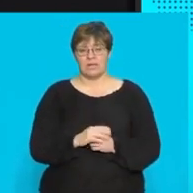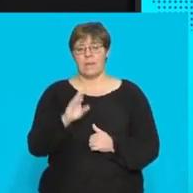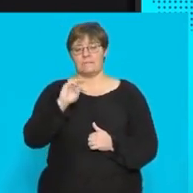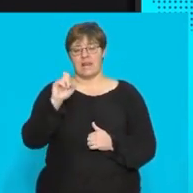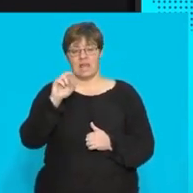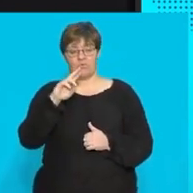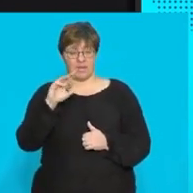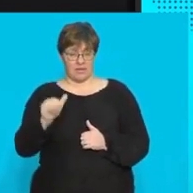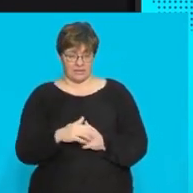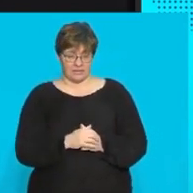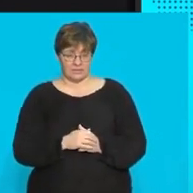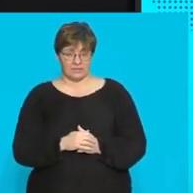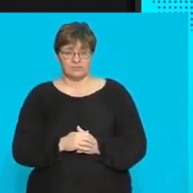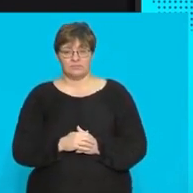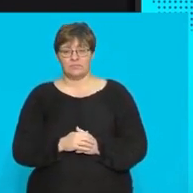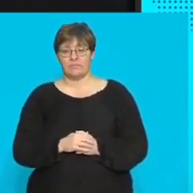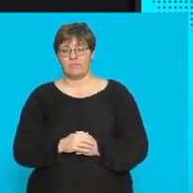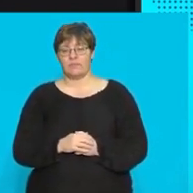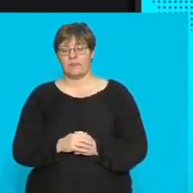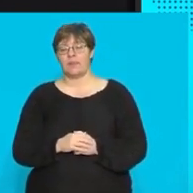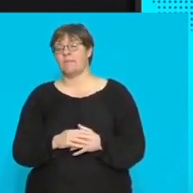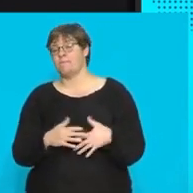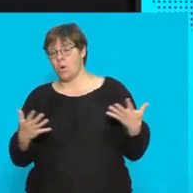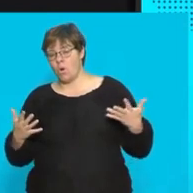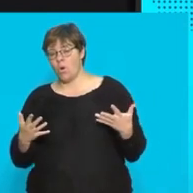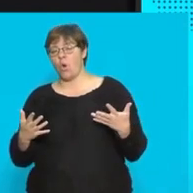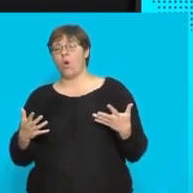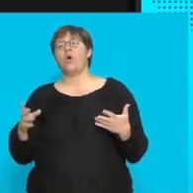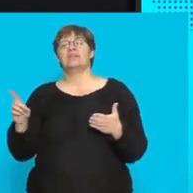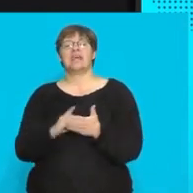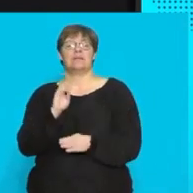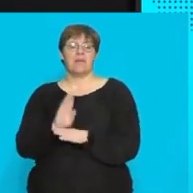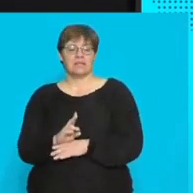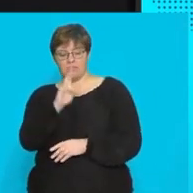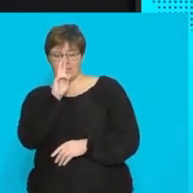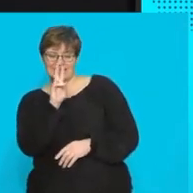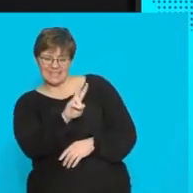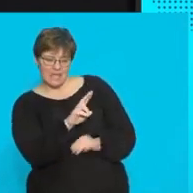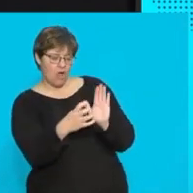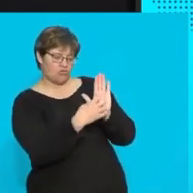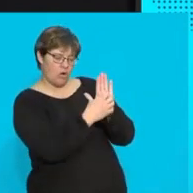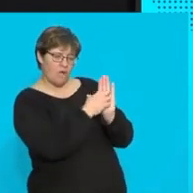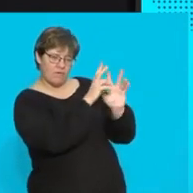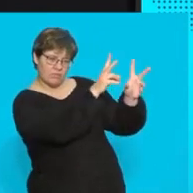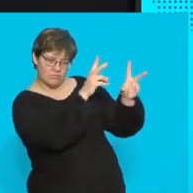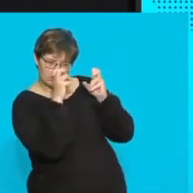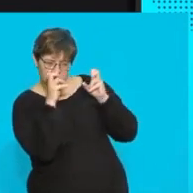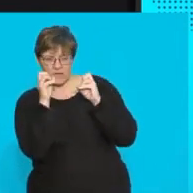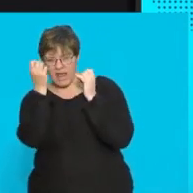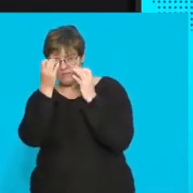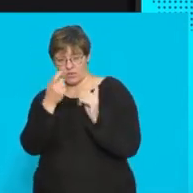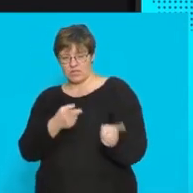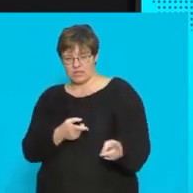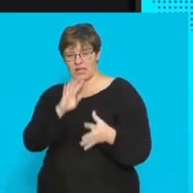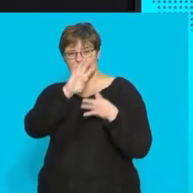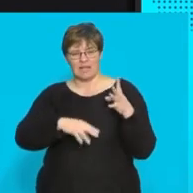to malaria. Okay, very often they are database questions. You have to read from graphs, you have